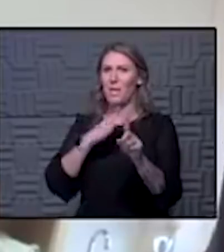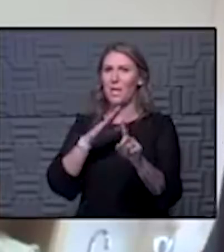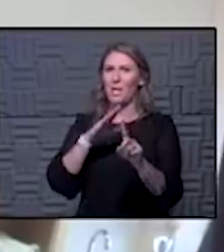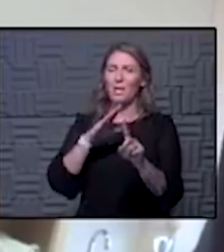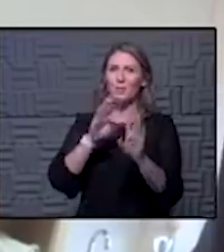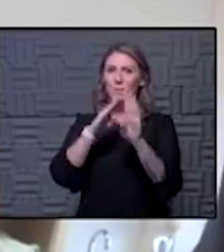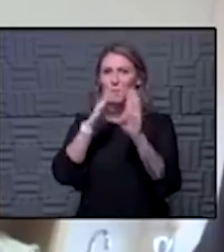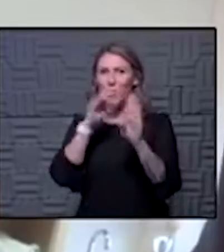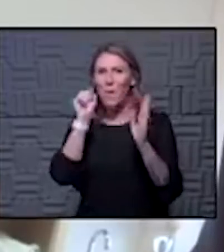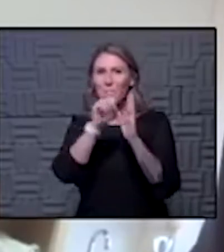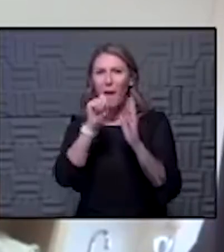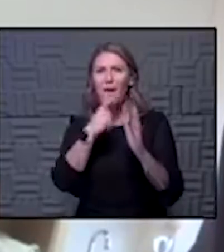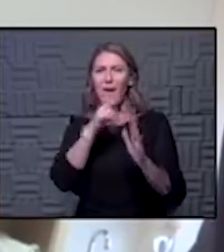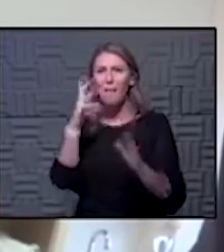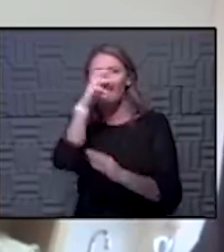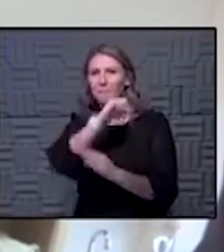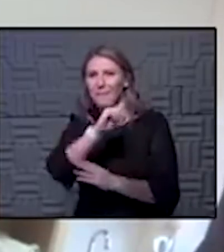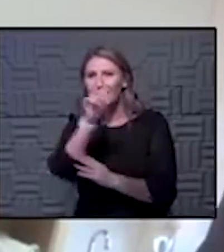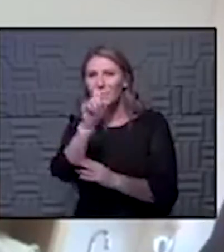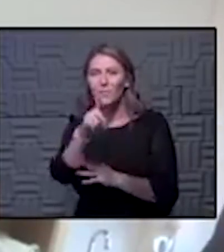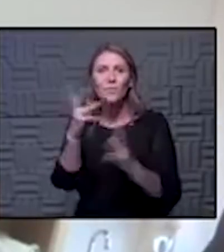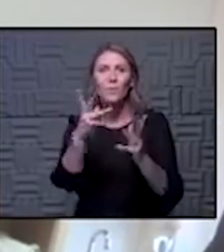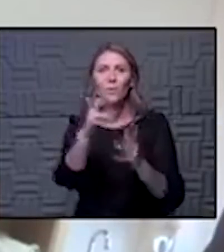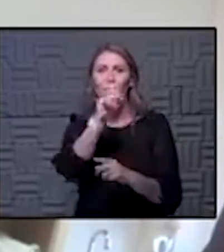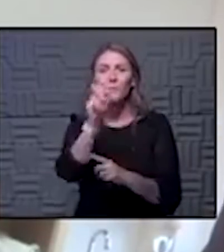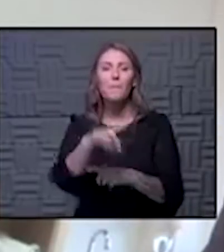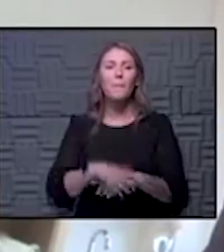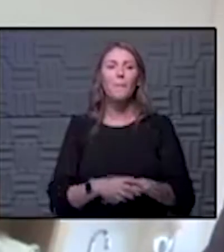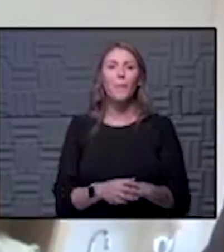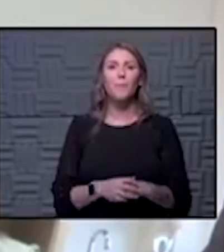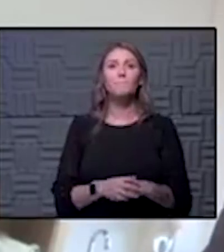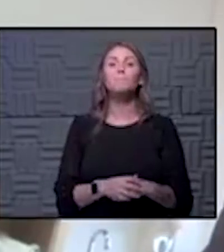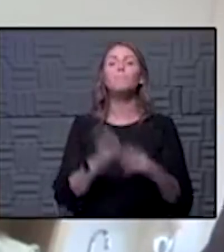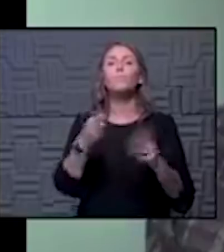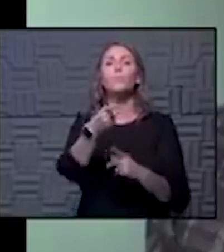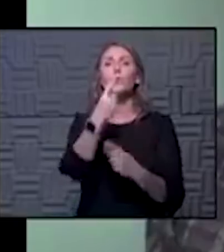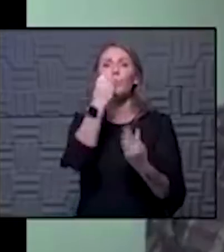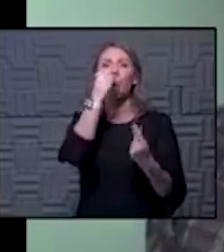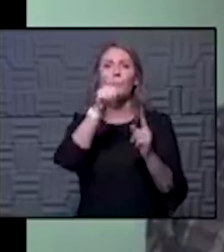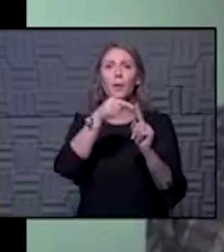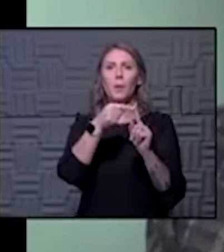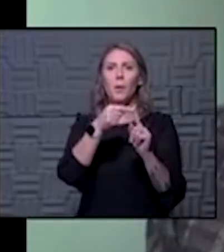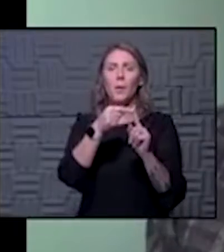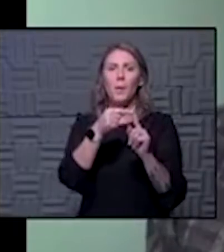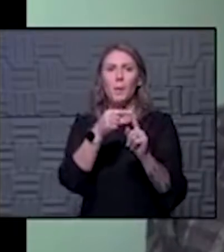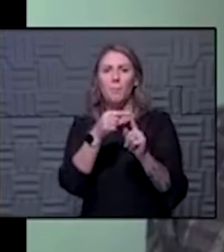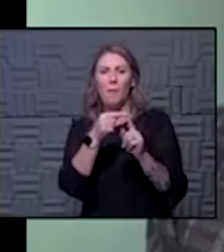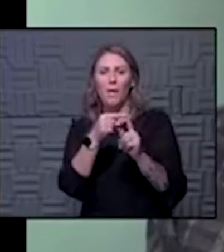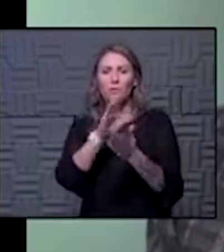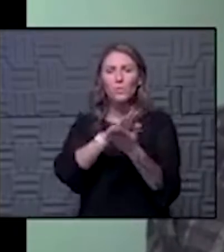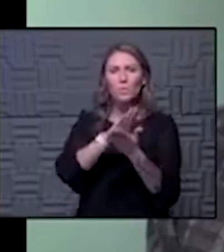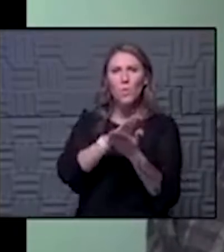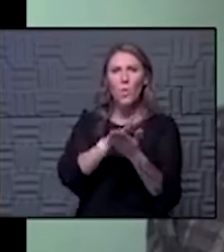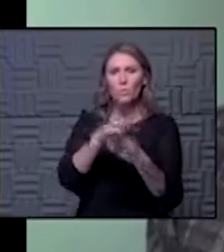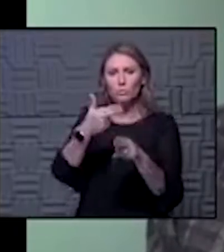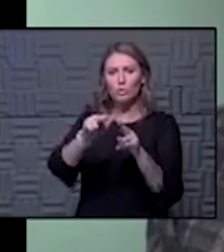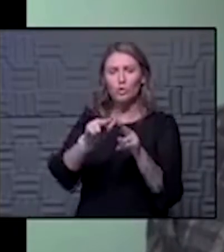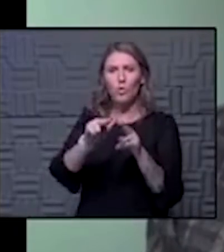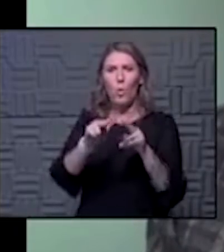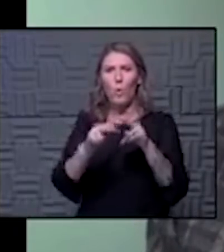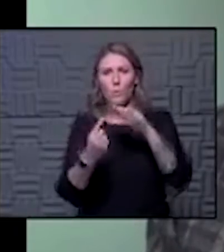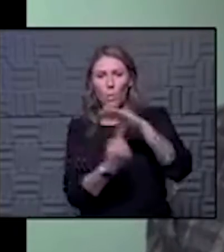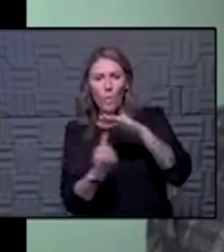was. I missed the question. I'm sorry. What do you think about schools shortening the quarantine or eliminating it altogether for